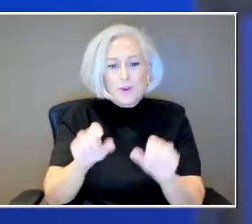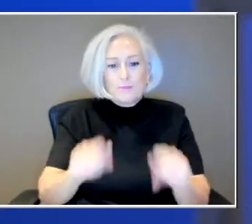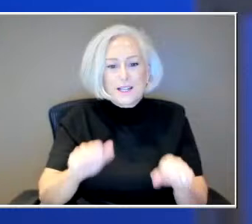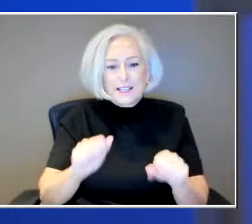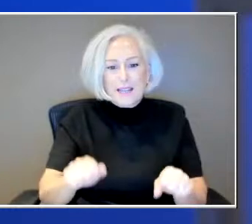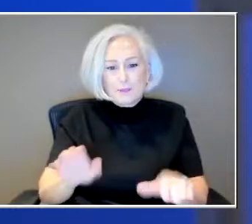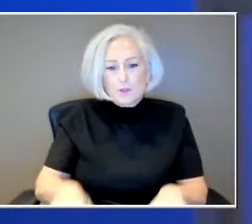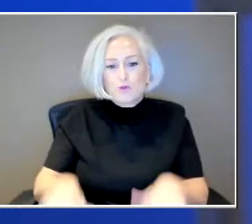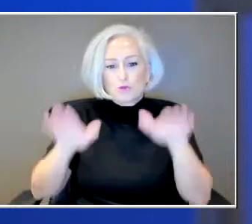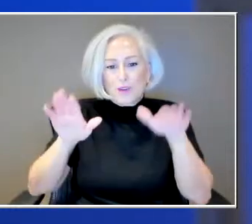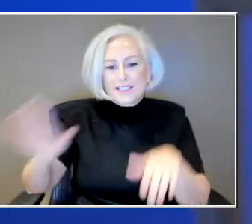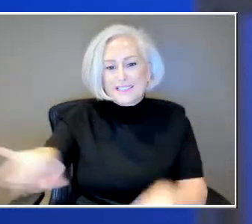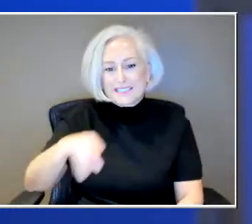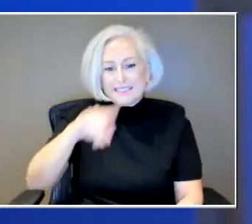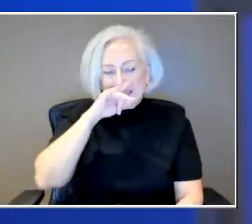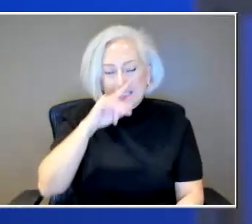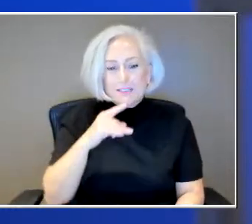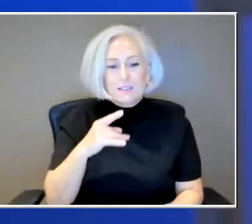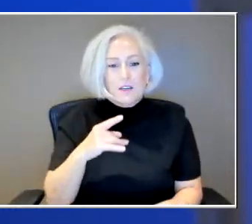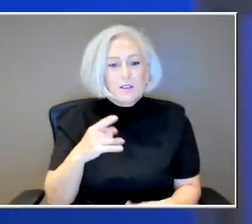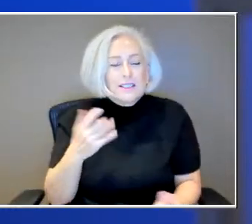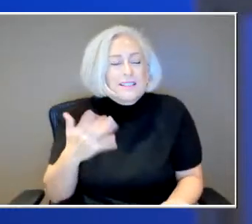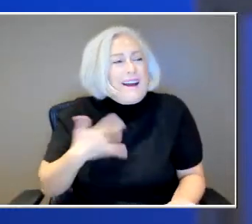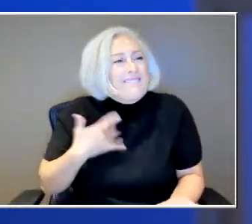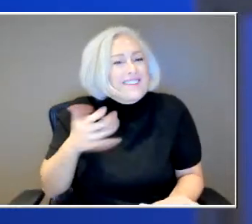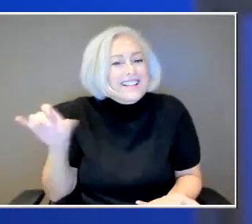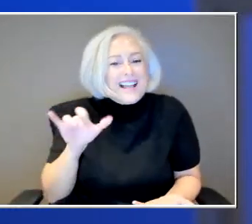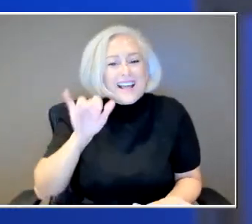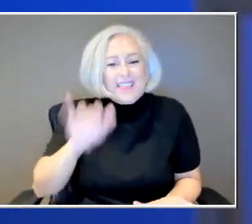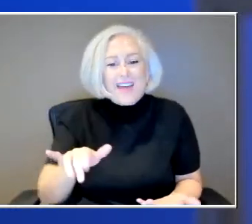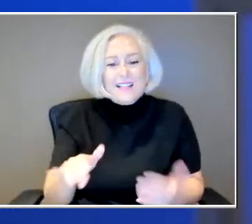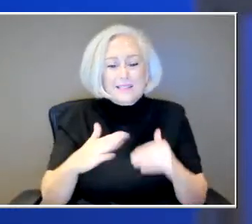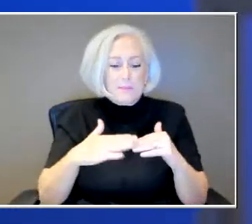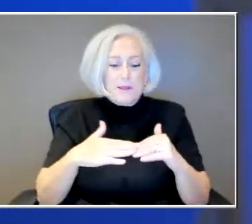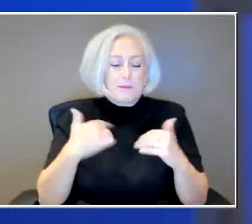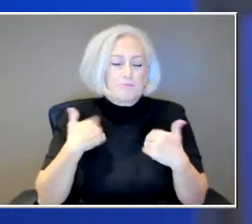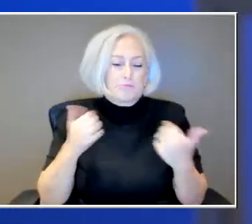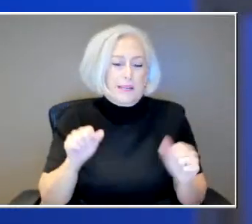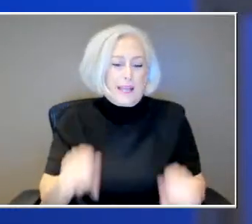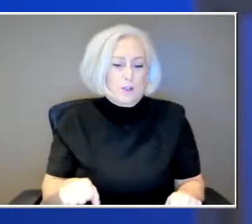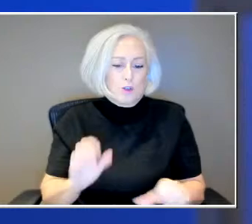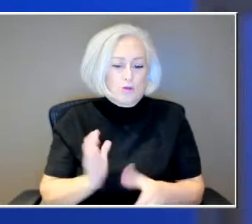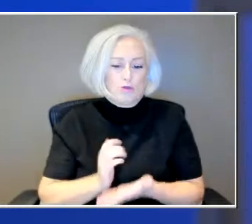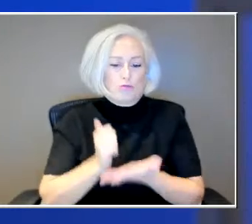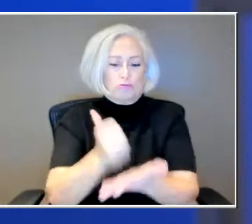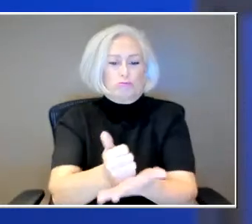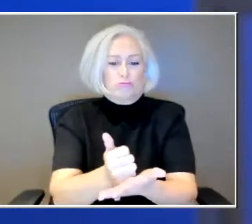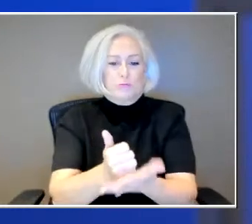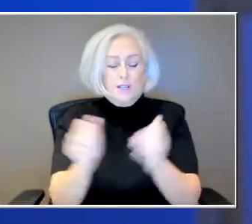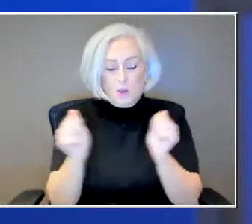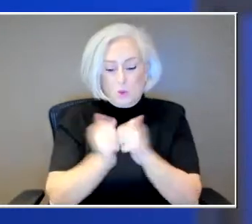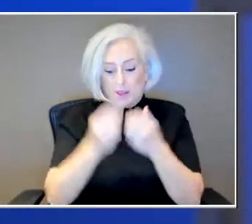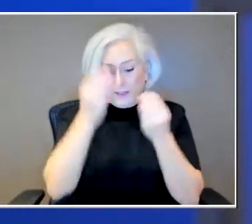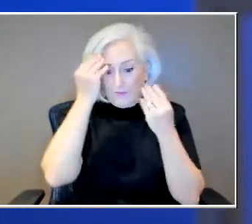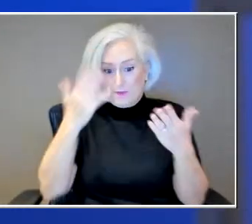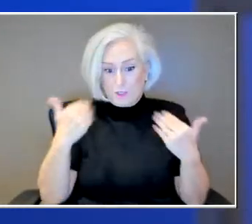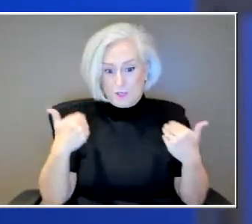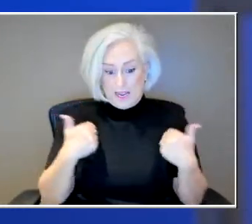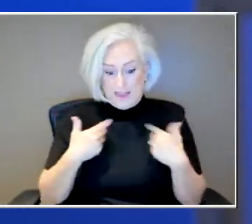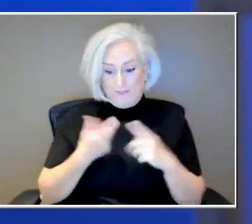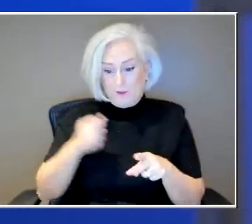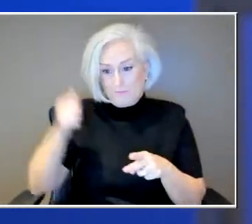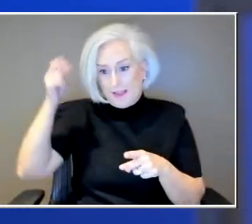kids. And so I just feel like that's the very least I could do with the information that I've gathered from him and my